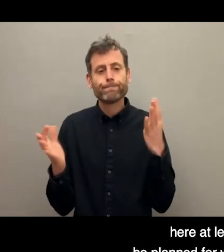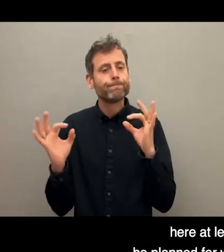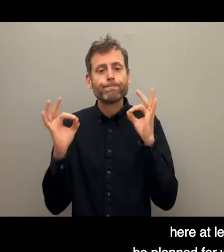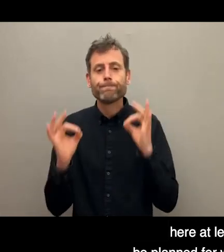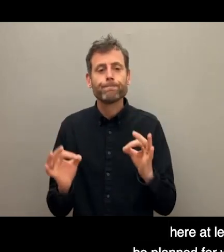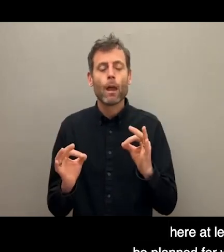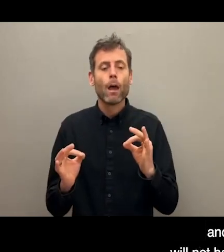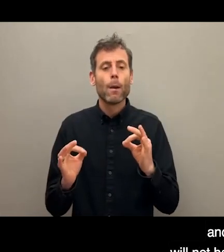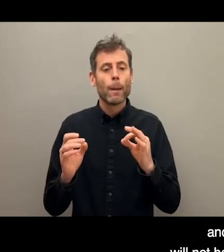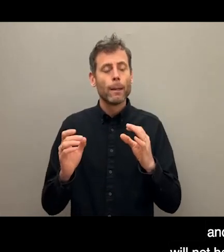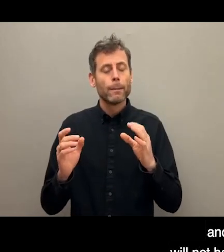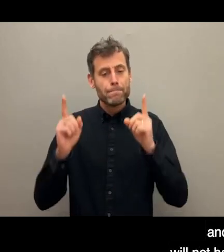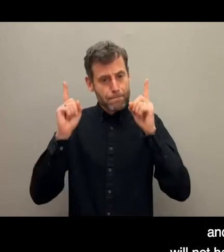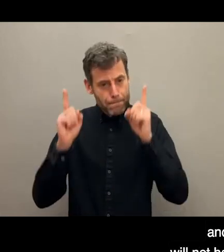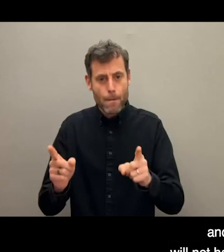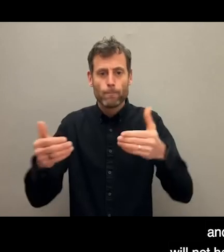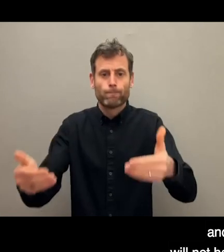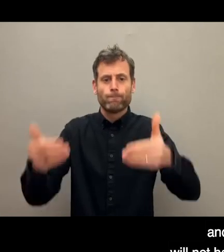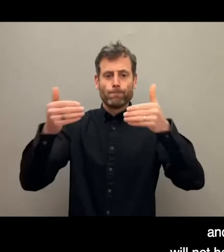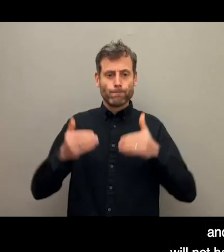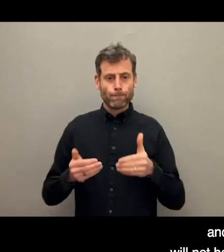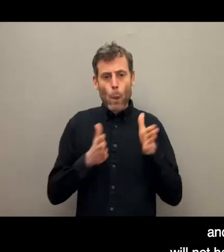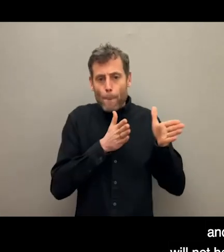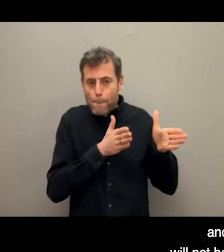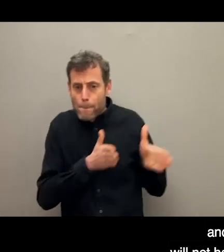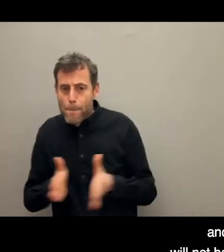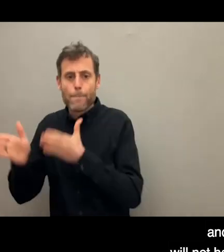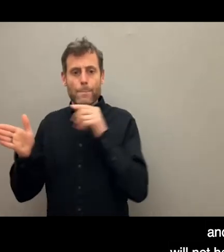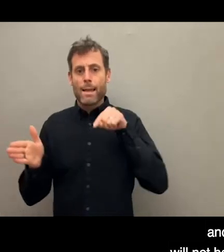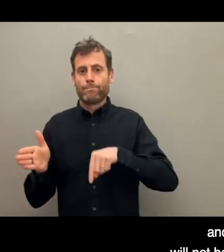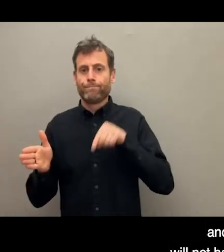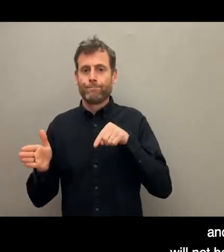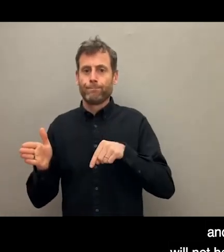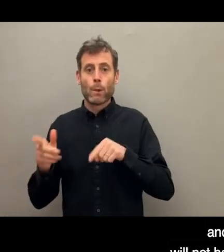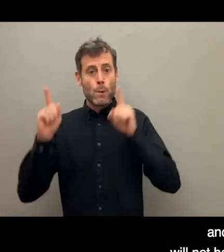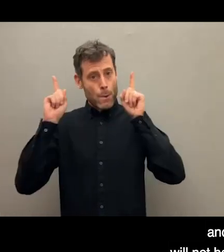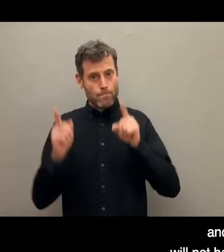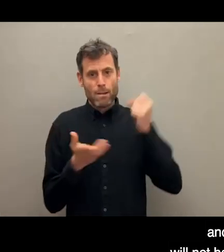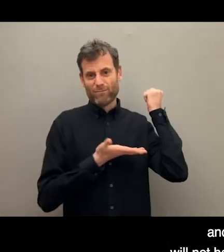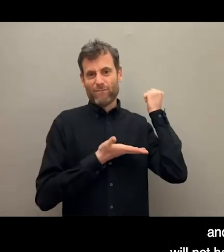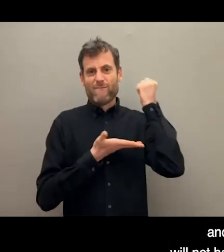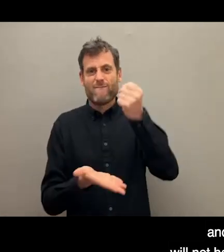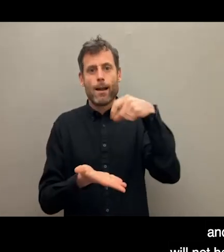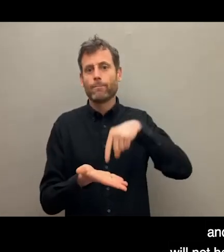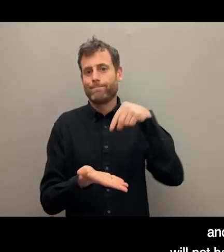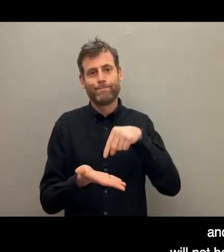education technology, and it must also be financed. It will not happen by